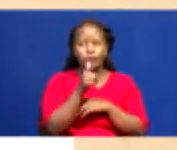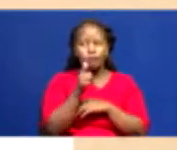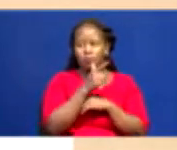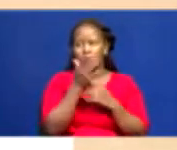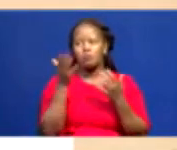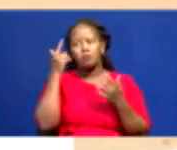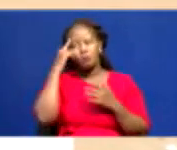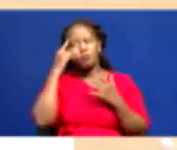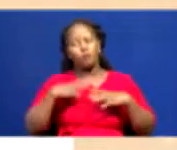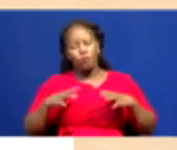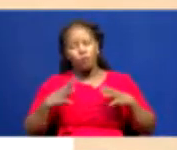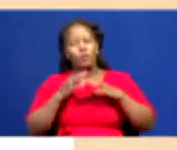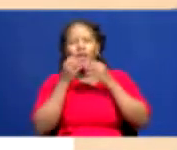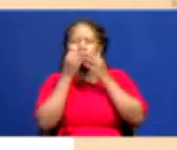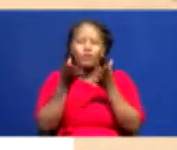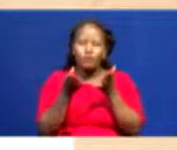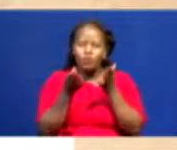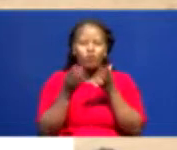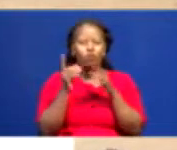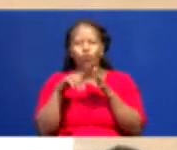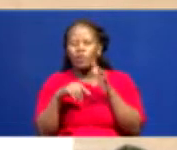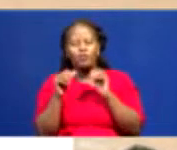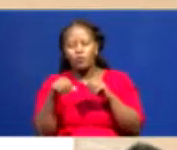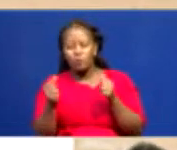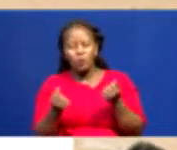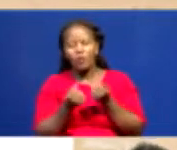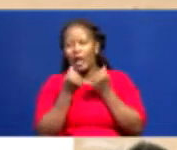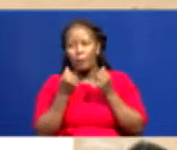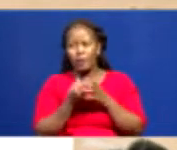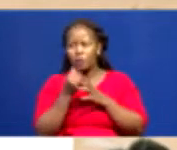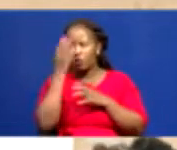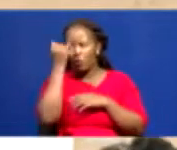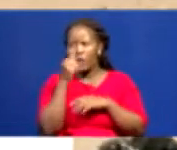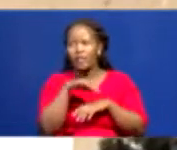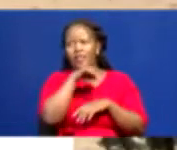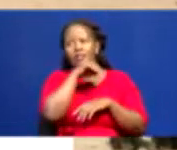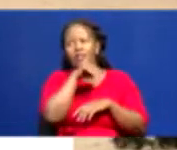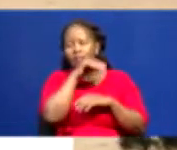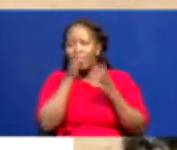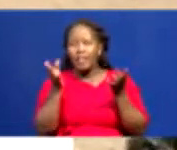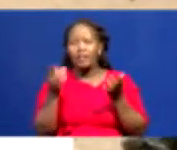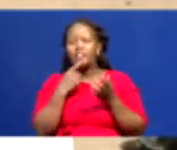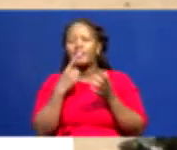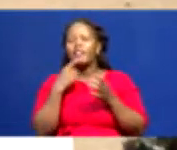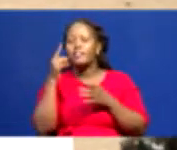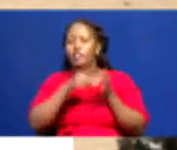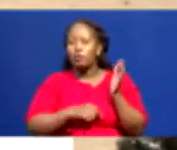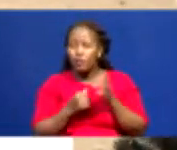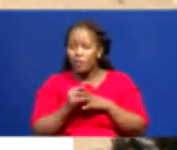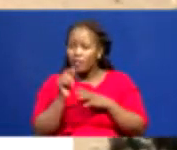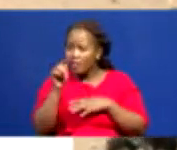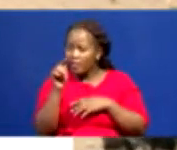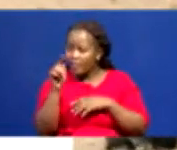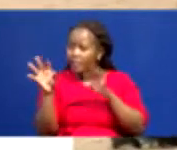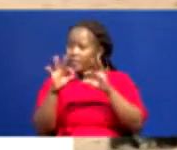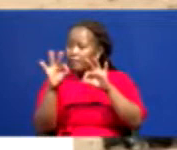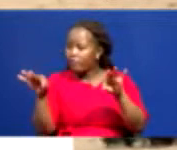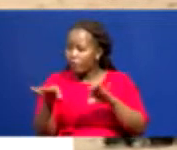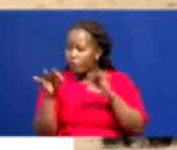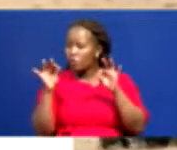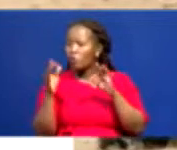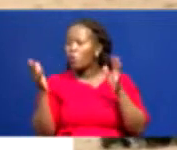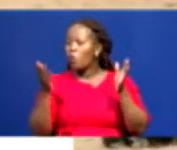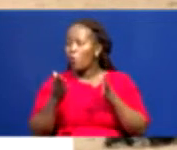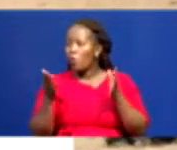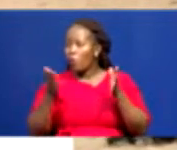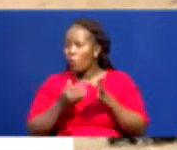viewers, to inform them what could happen. Remember, Raila Odinga had mentioned that this is one of the grounds, and actually it